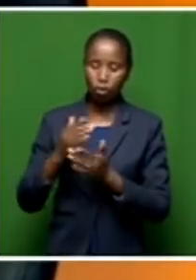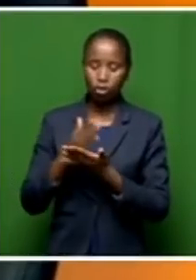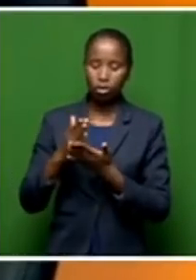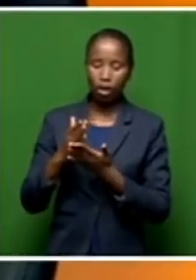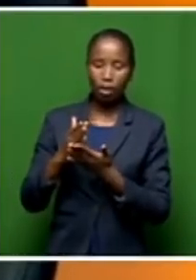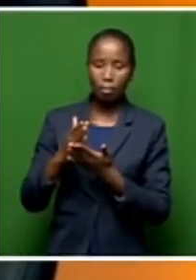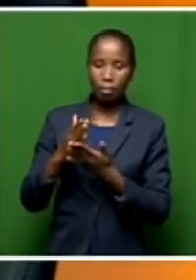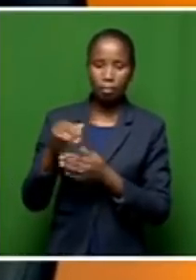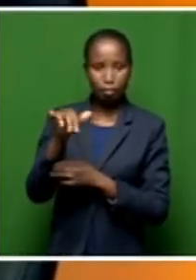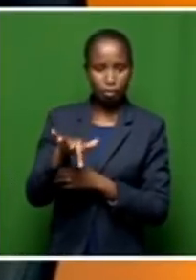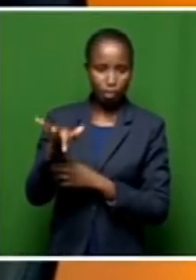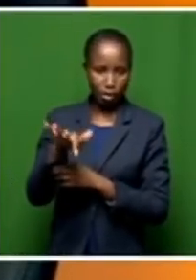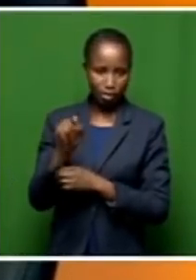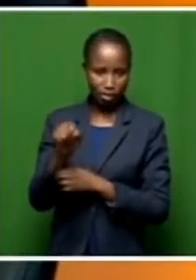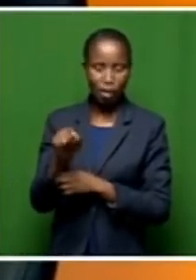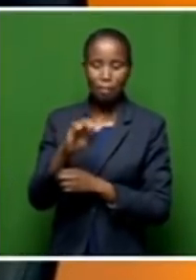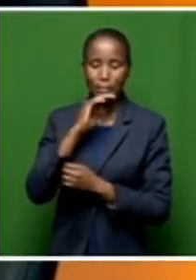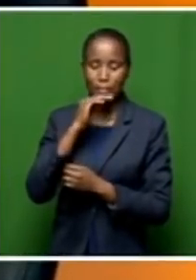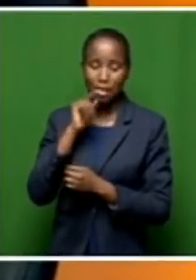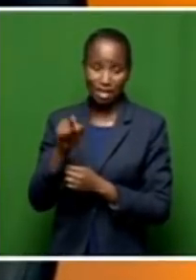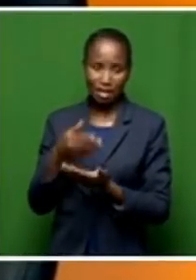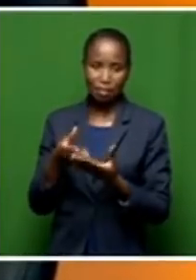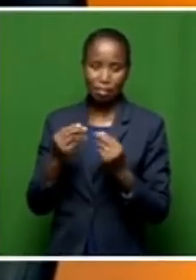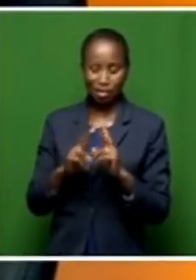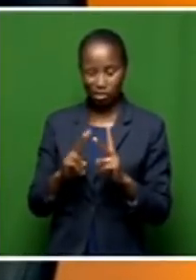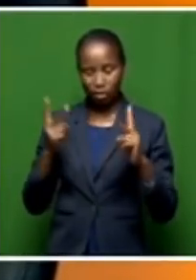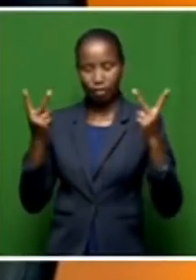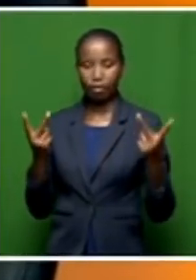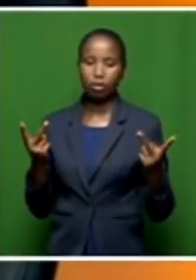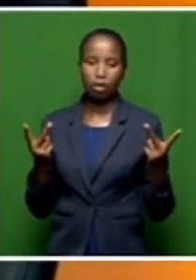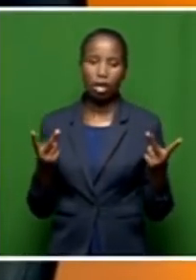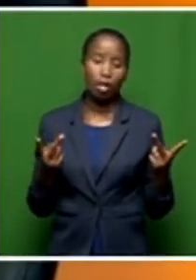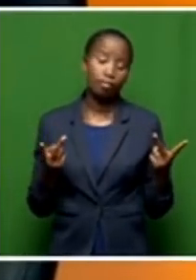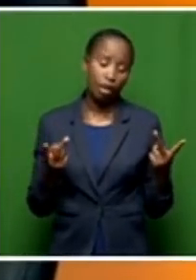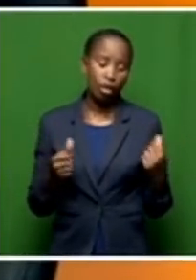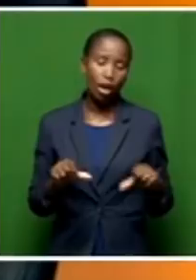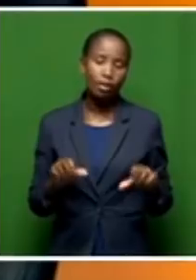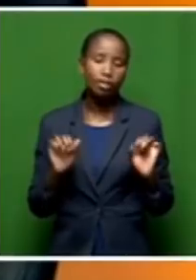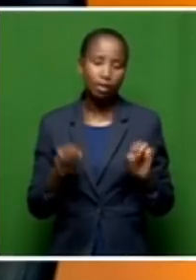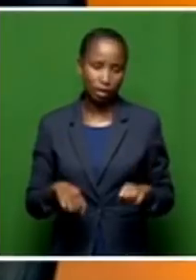from everything else, then yes, we can expect to have